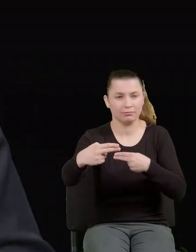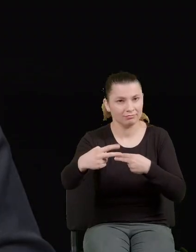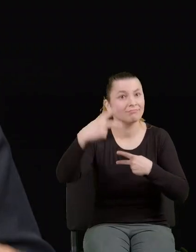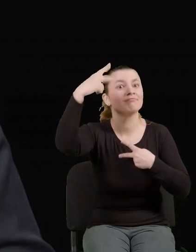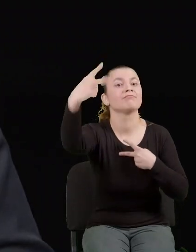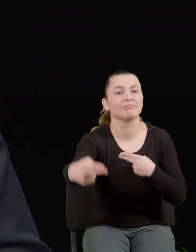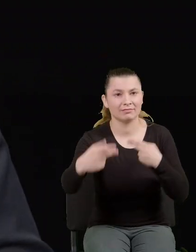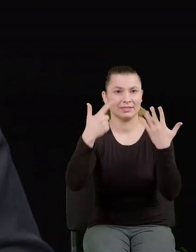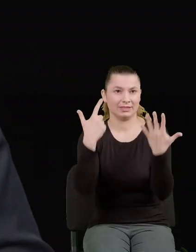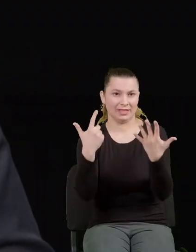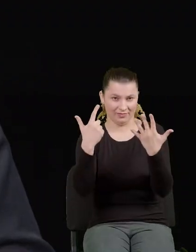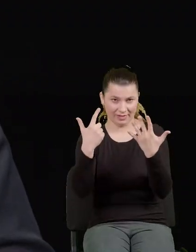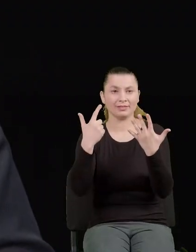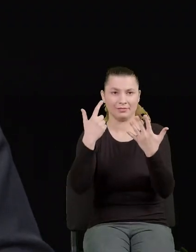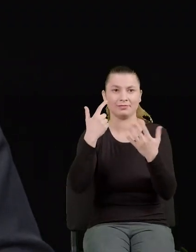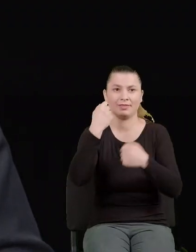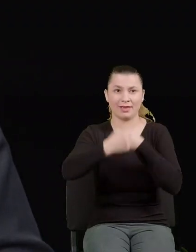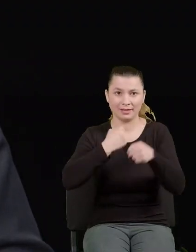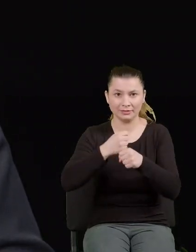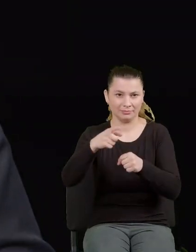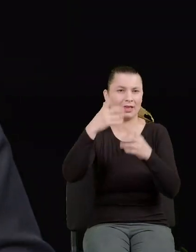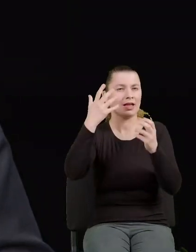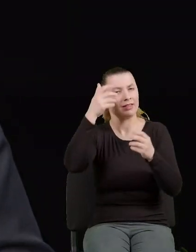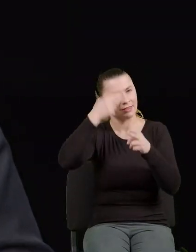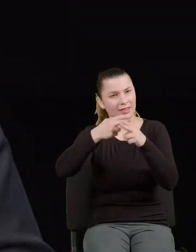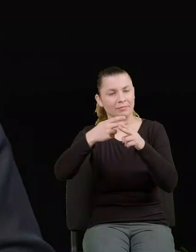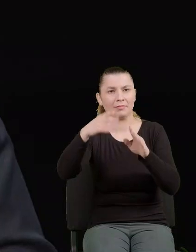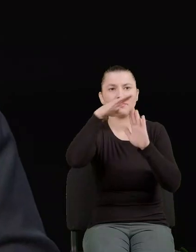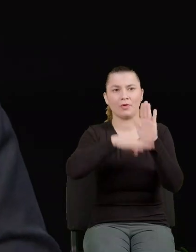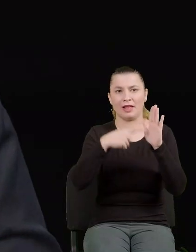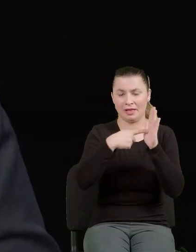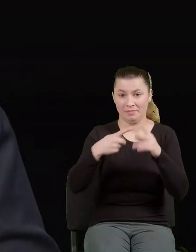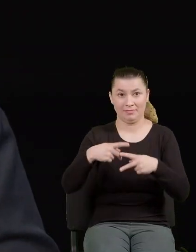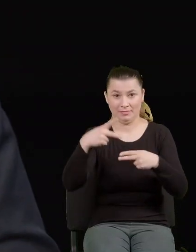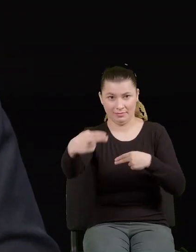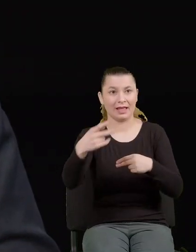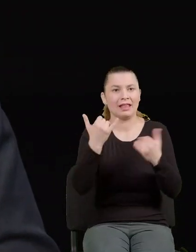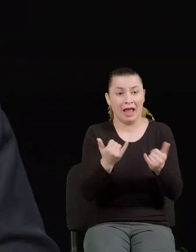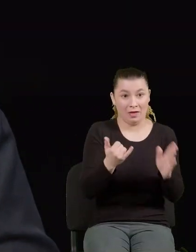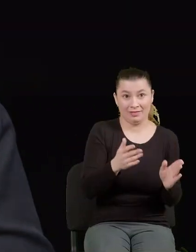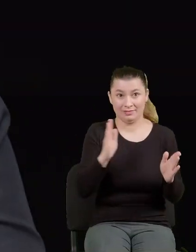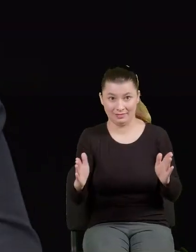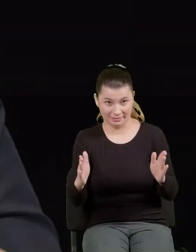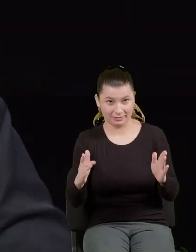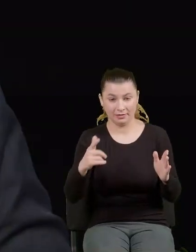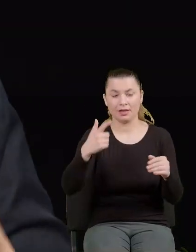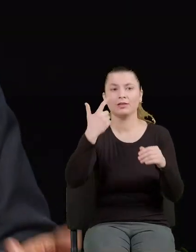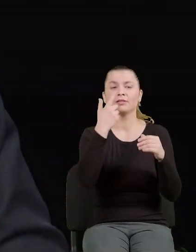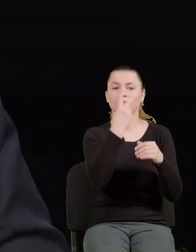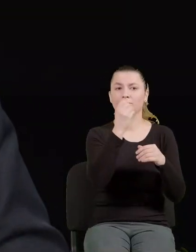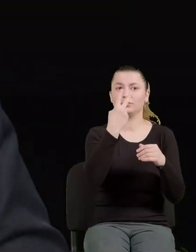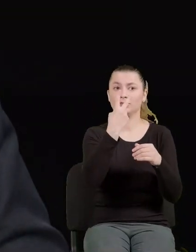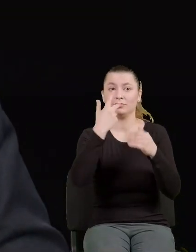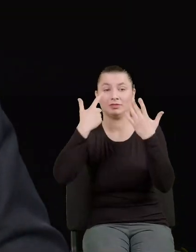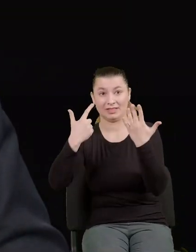21-27, the next one will begin in 28. And as the previous